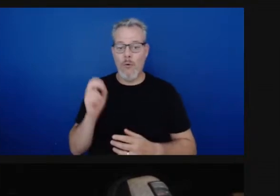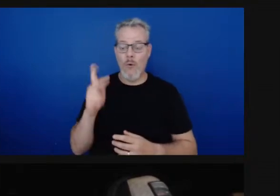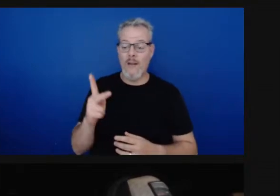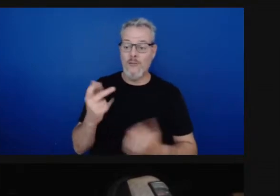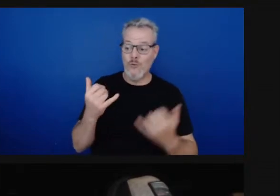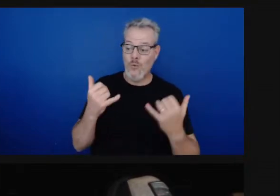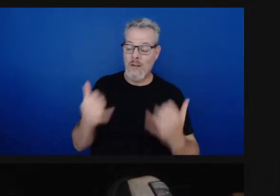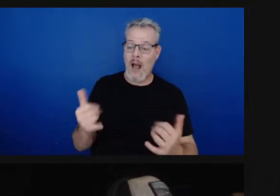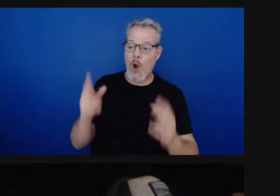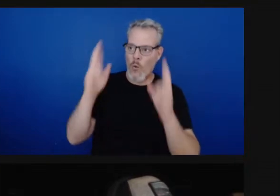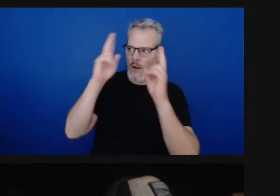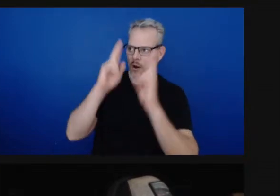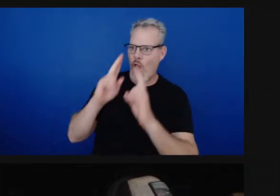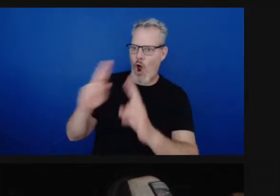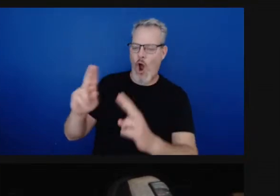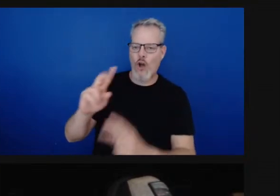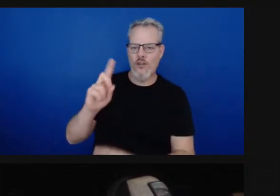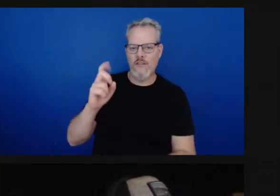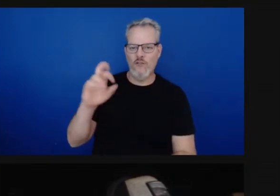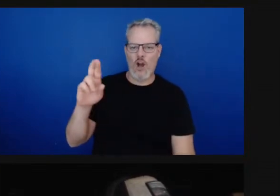of Dr. Jim K.